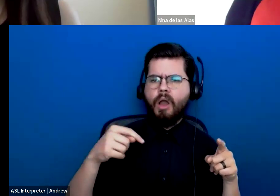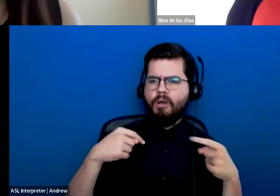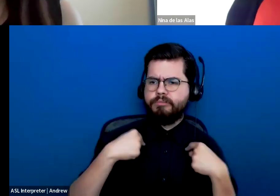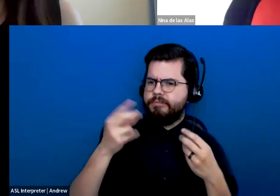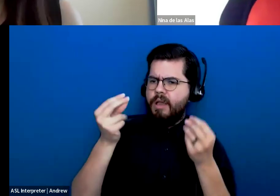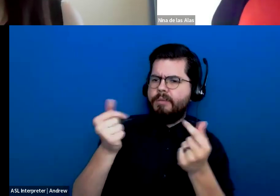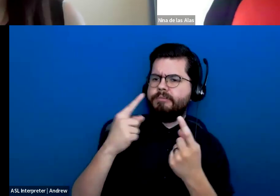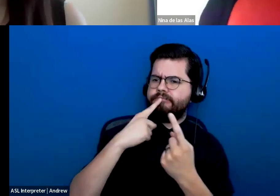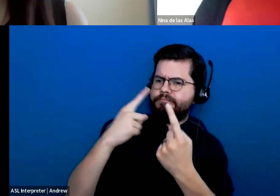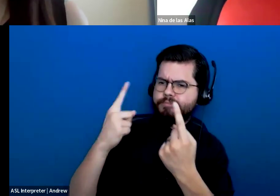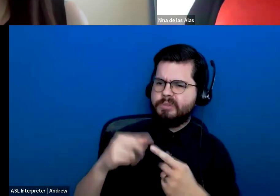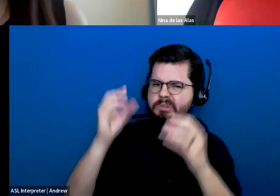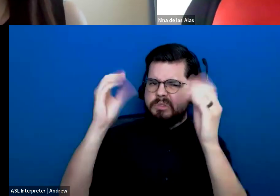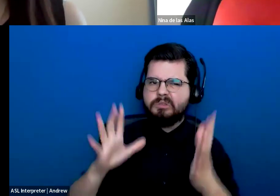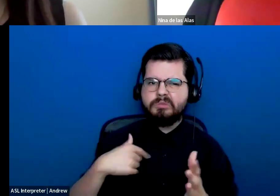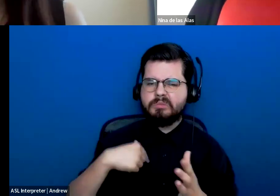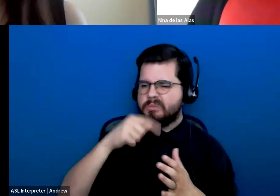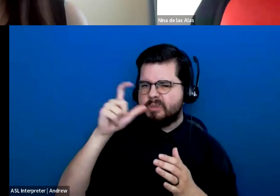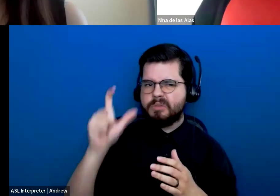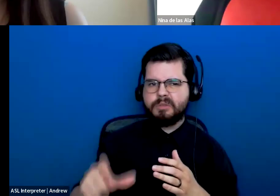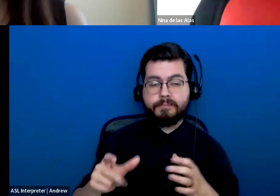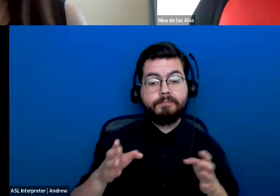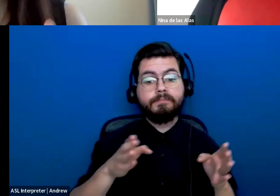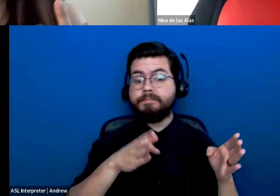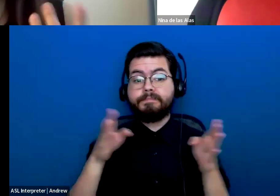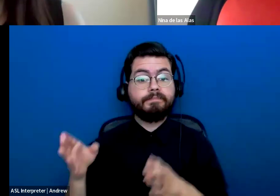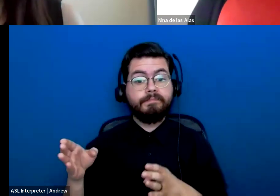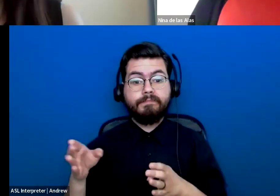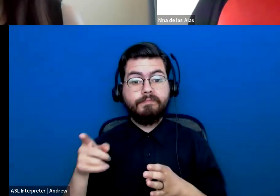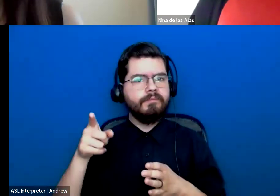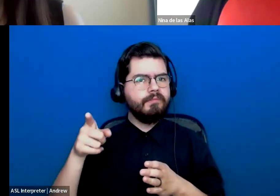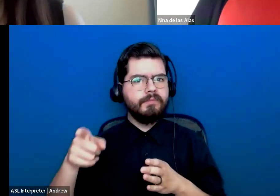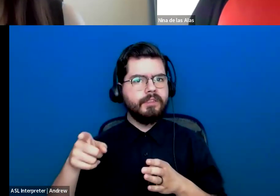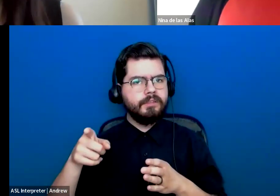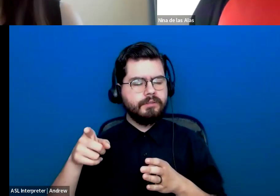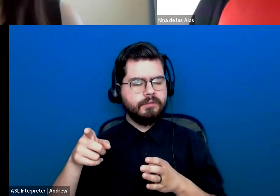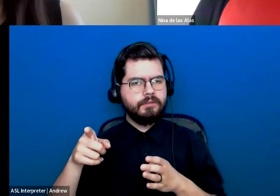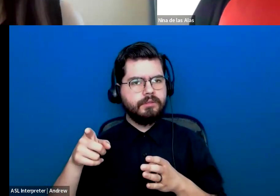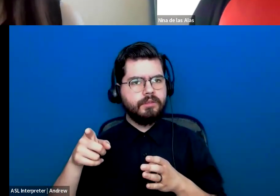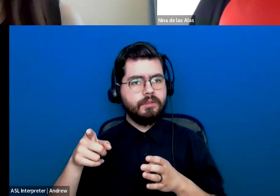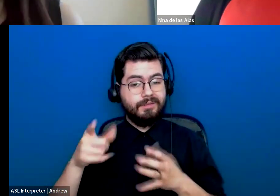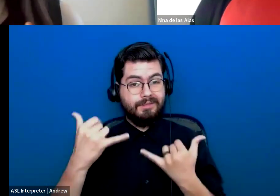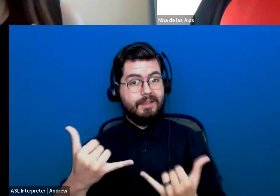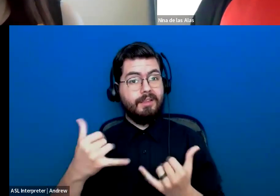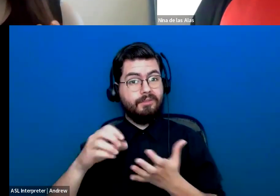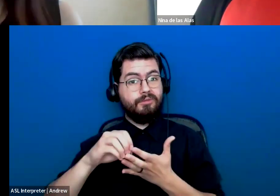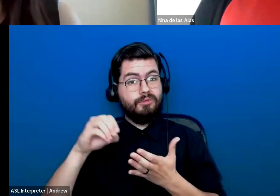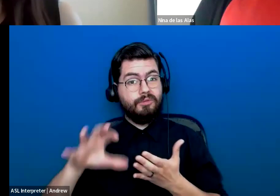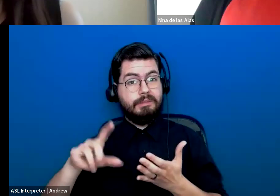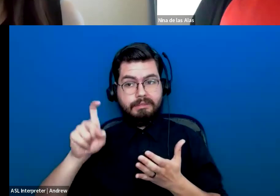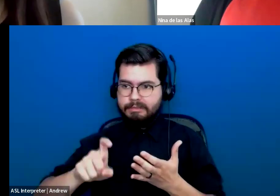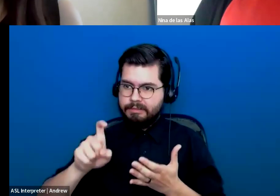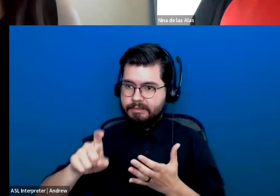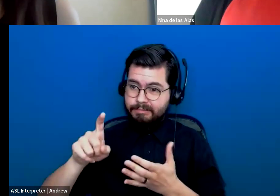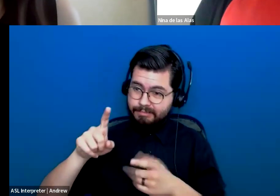help with writing or solving problem. But on the other hand, students need teachers more than ever. They need teachers to